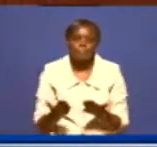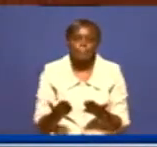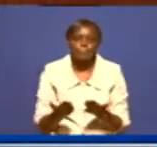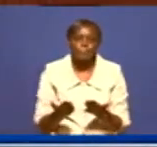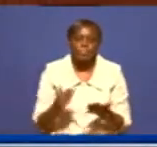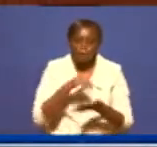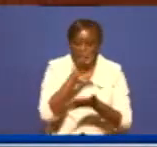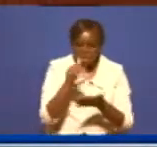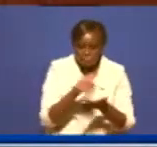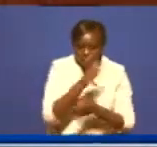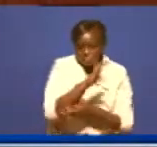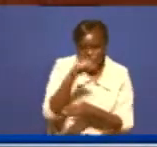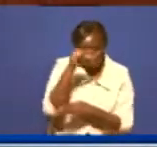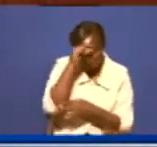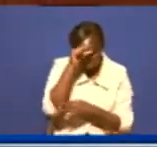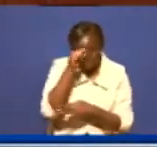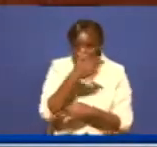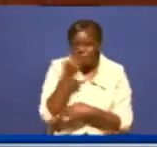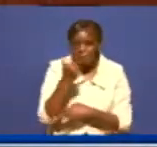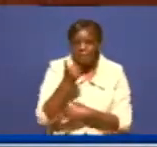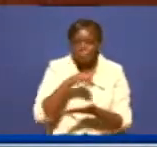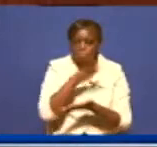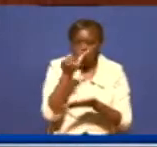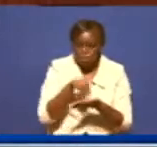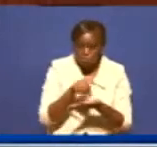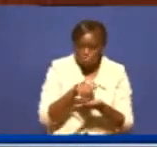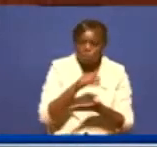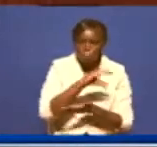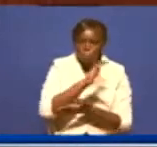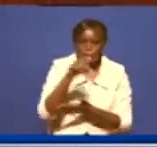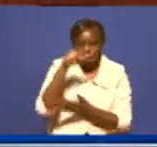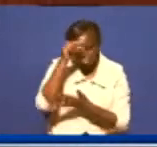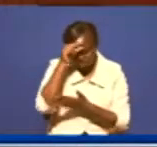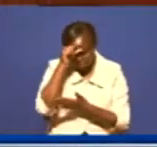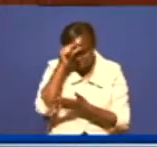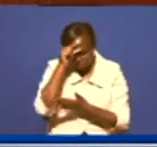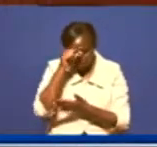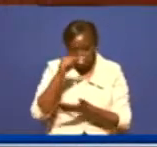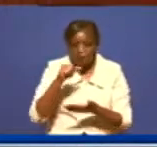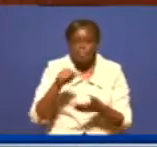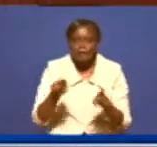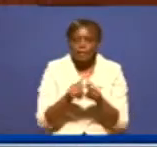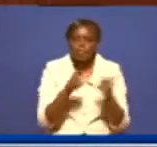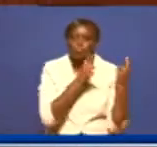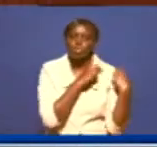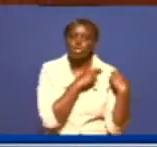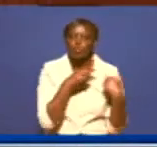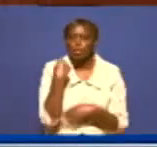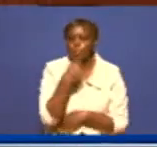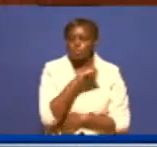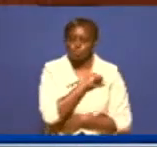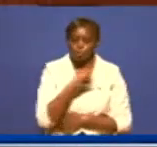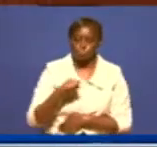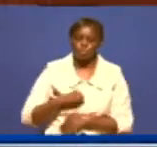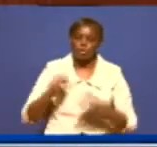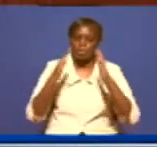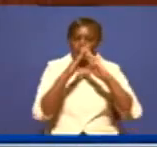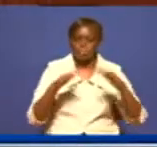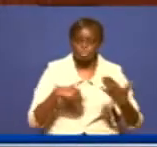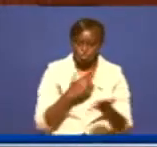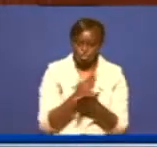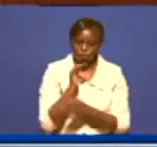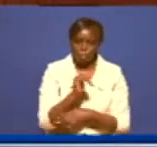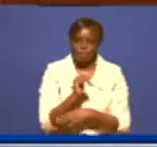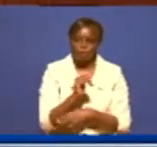involve county government. The best way to involve county government is to involve this Senate, is the role of this Senate insofar as ensuring that the role